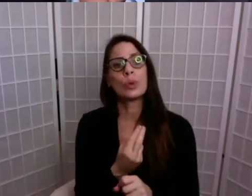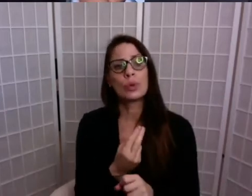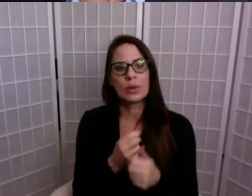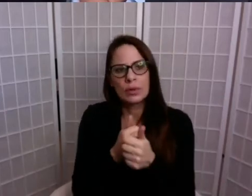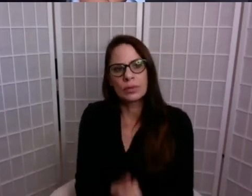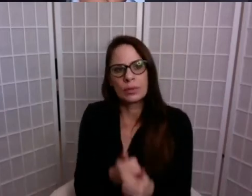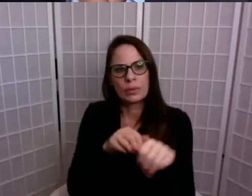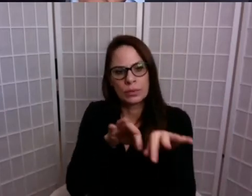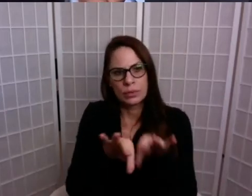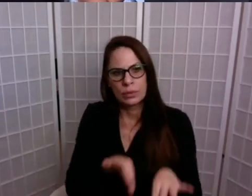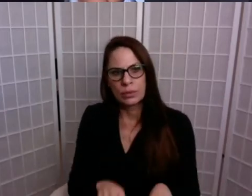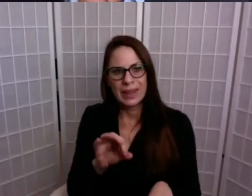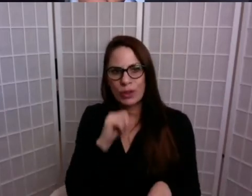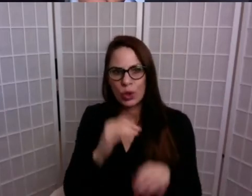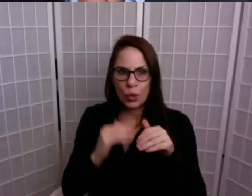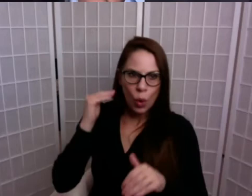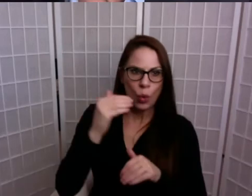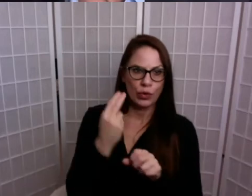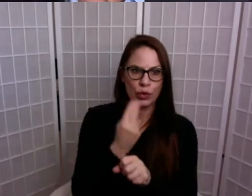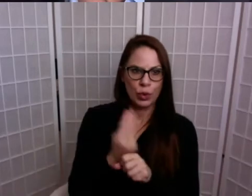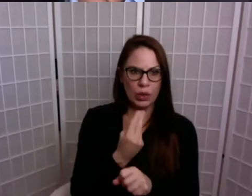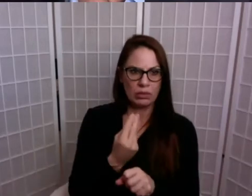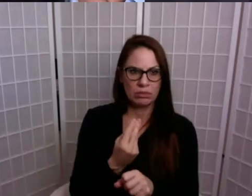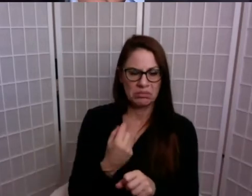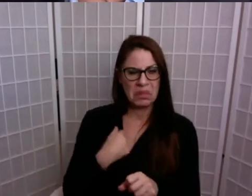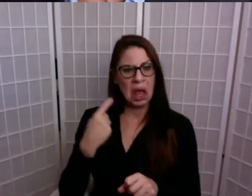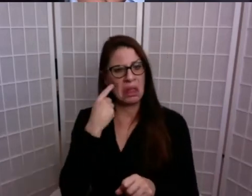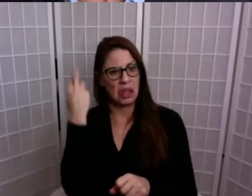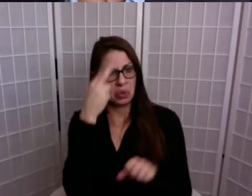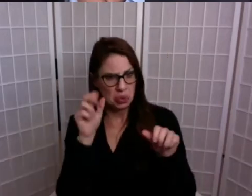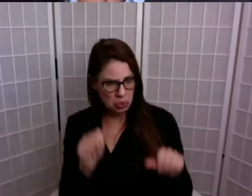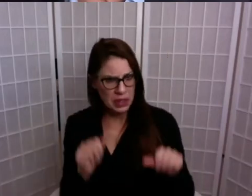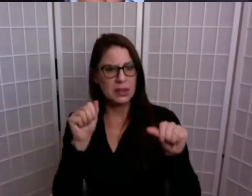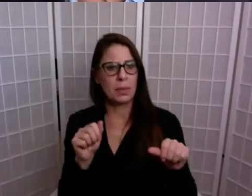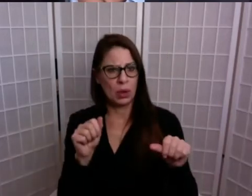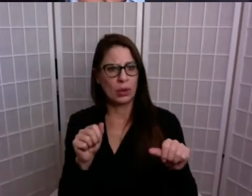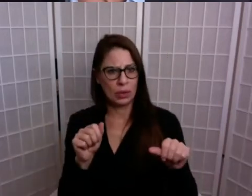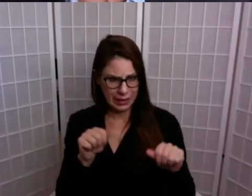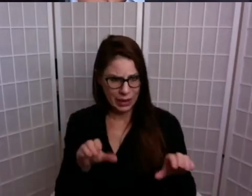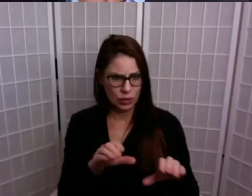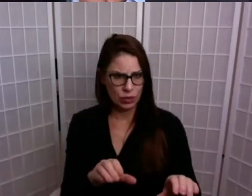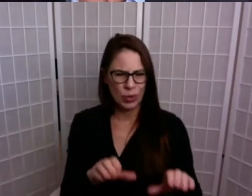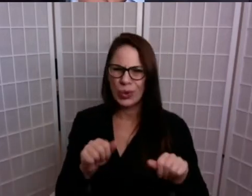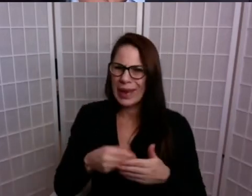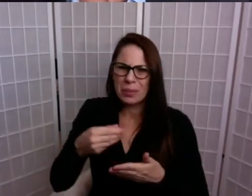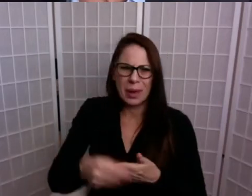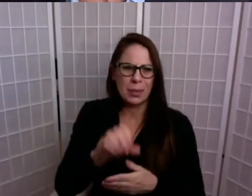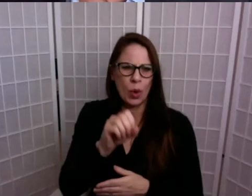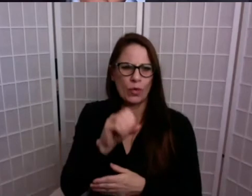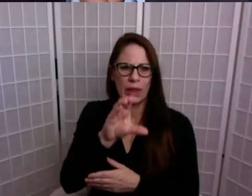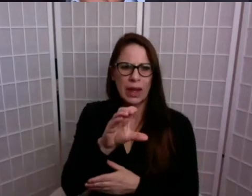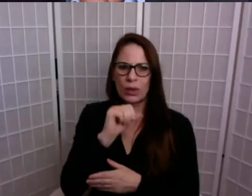prescribed and don't overdo it. And I think it is a very reasonable thing to do. They're over the counter now. You can get them without a